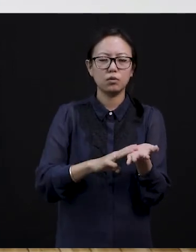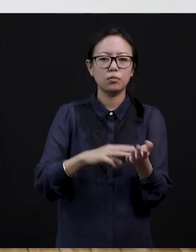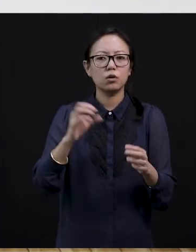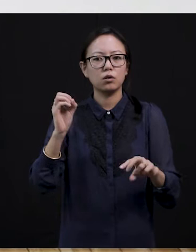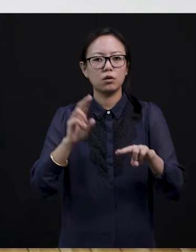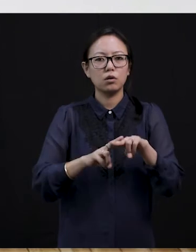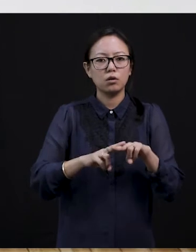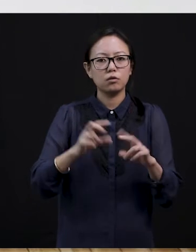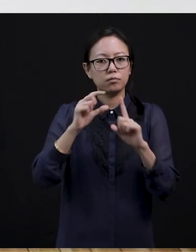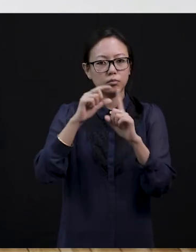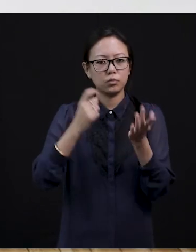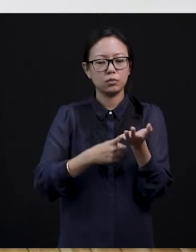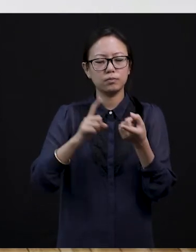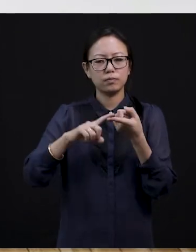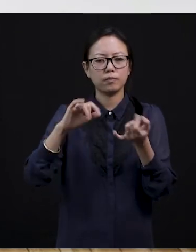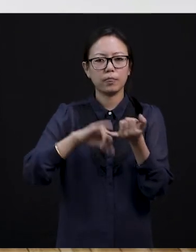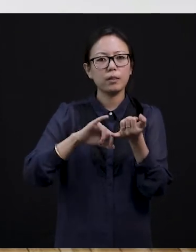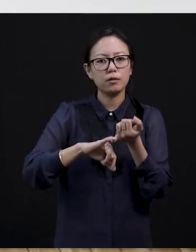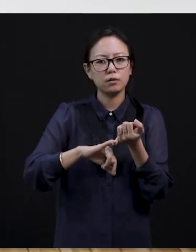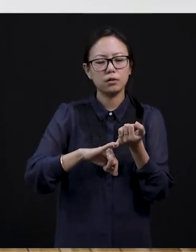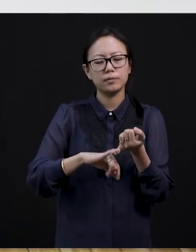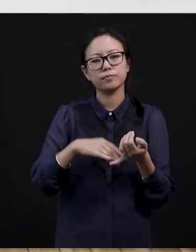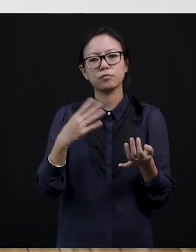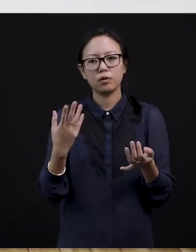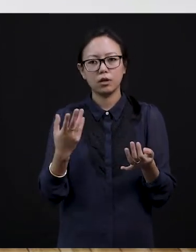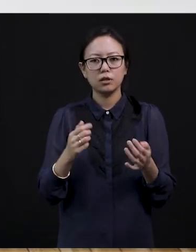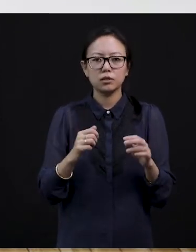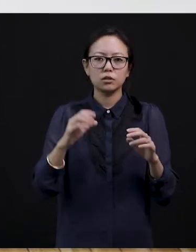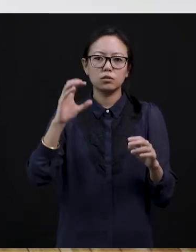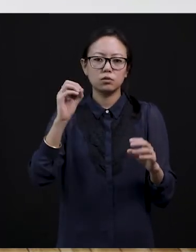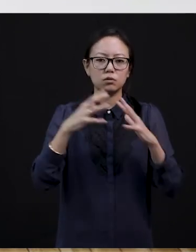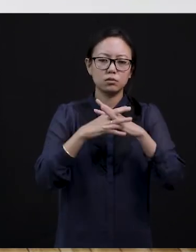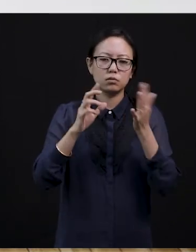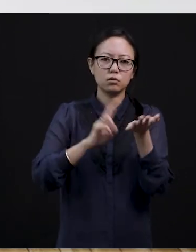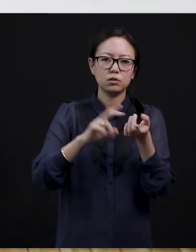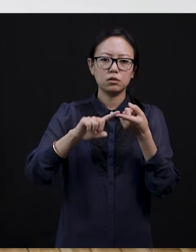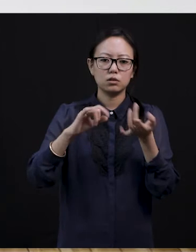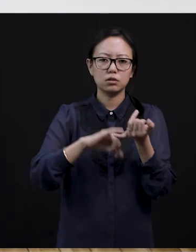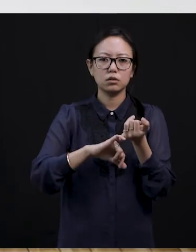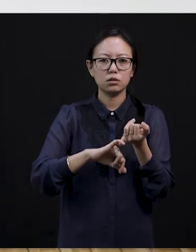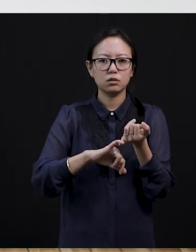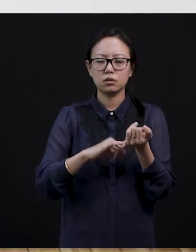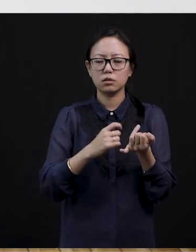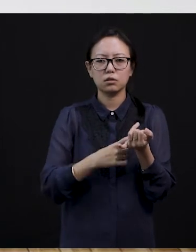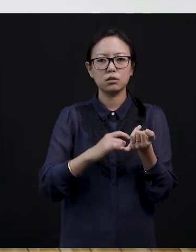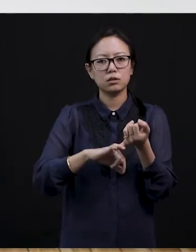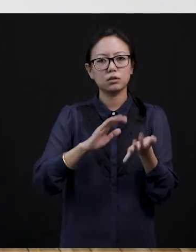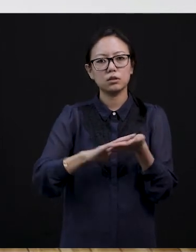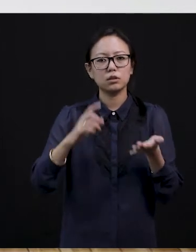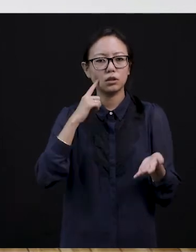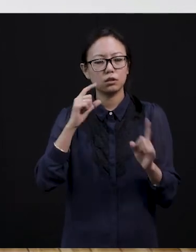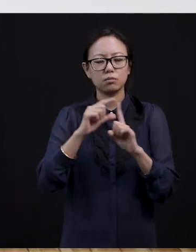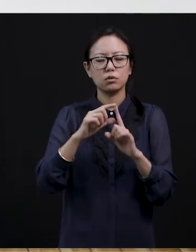So earlier, before the French Revolution, the land belonged to either the nobles or the king and the queen. So this was a